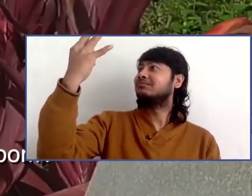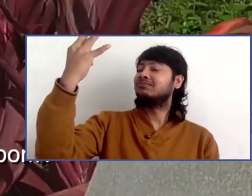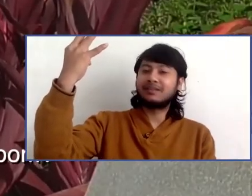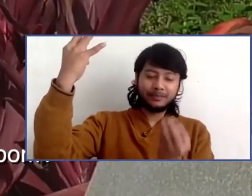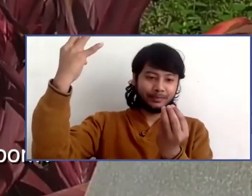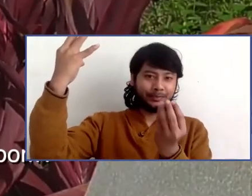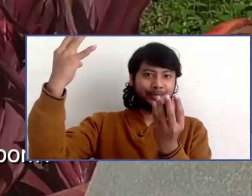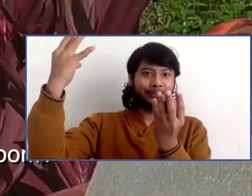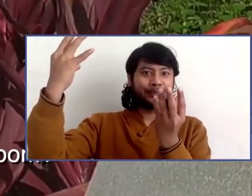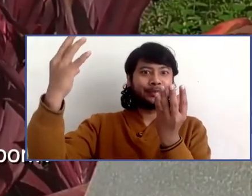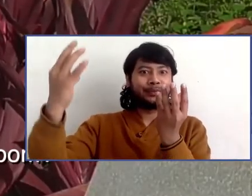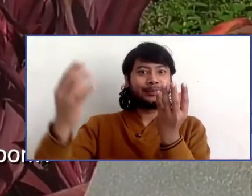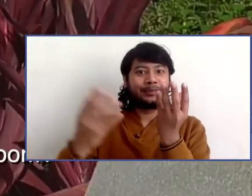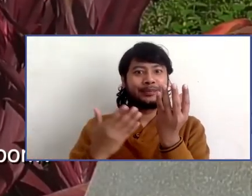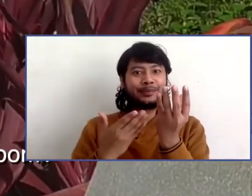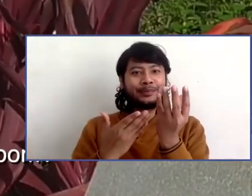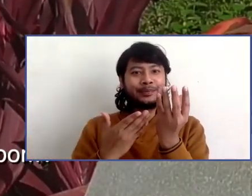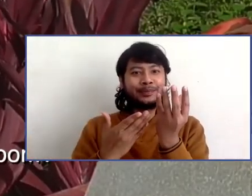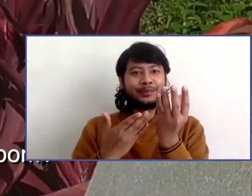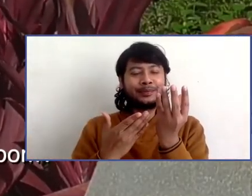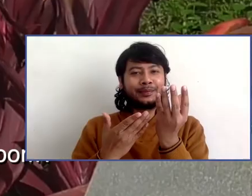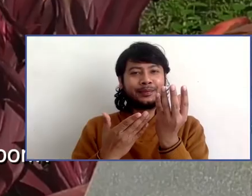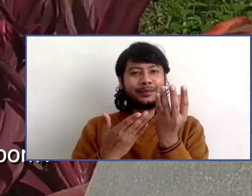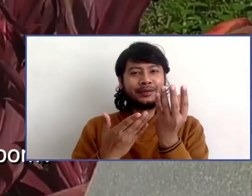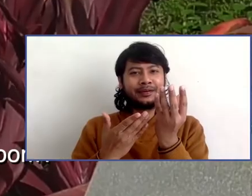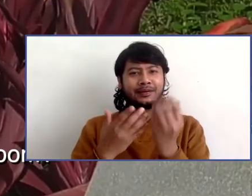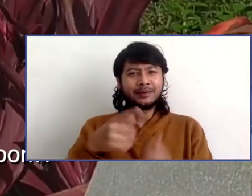Don't you ever feel any gloom?